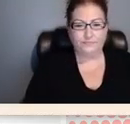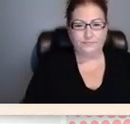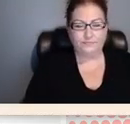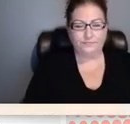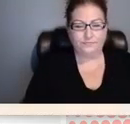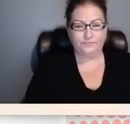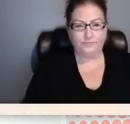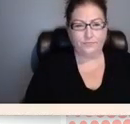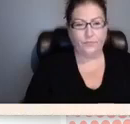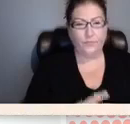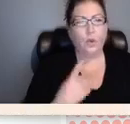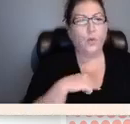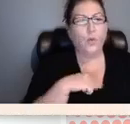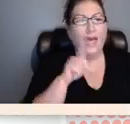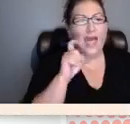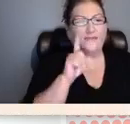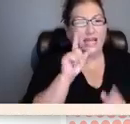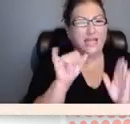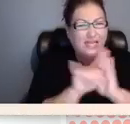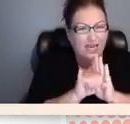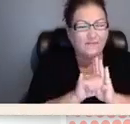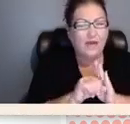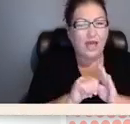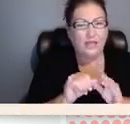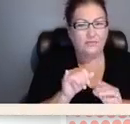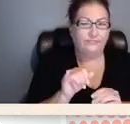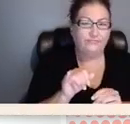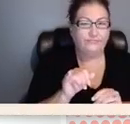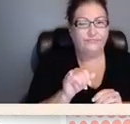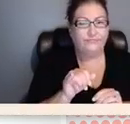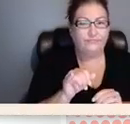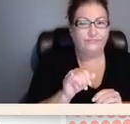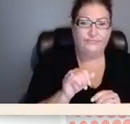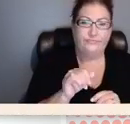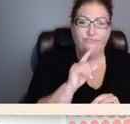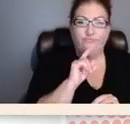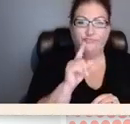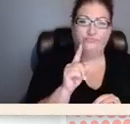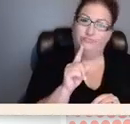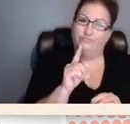We had to identify champions, the policymakers.